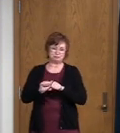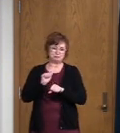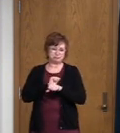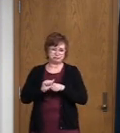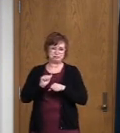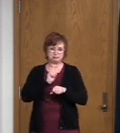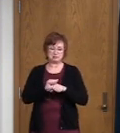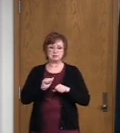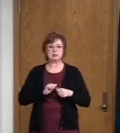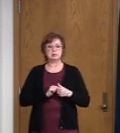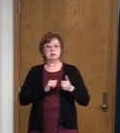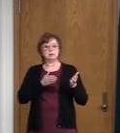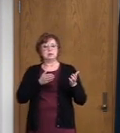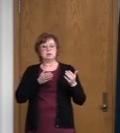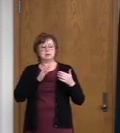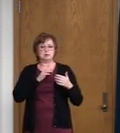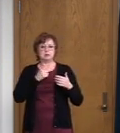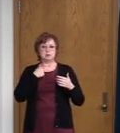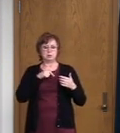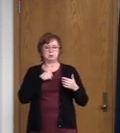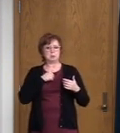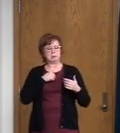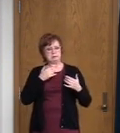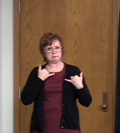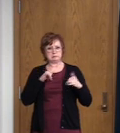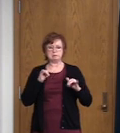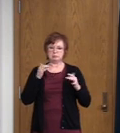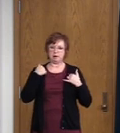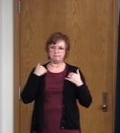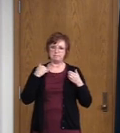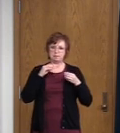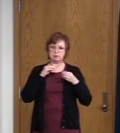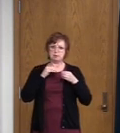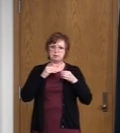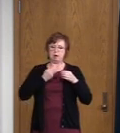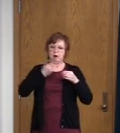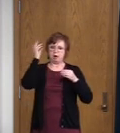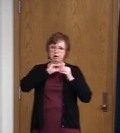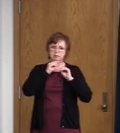are a lagging measure of cases, continue to be high in our province. This is